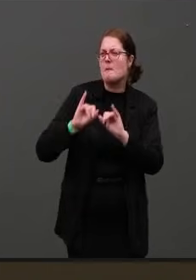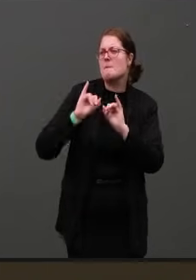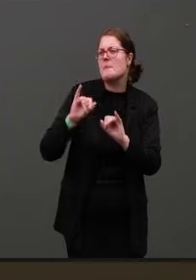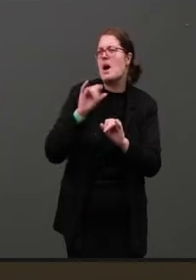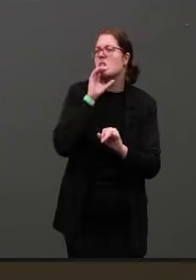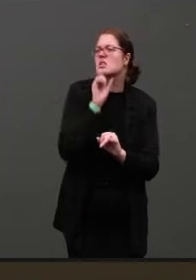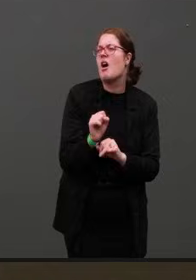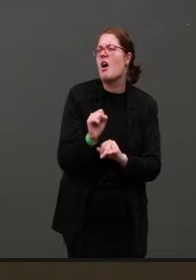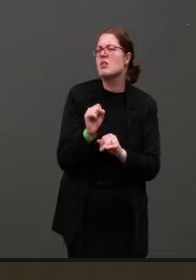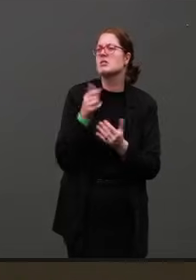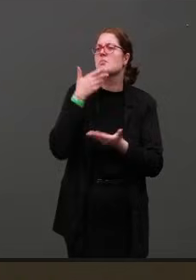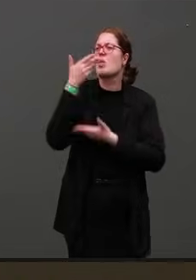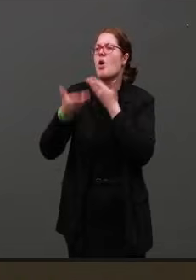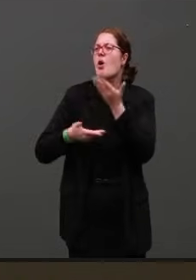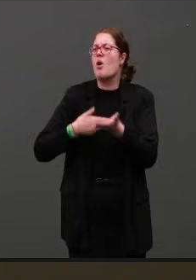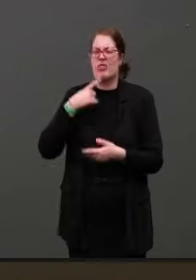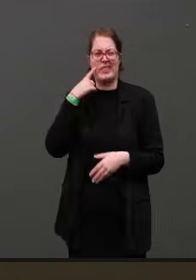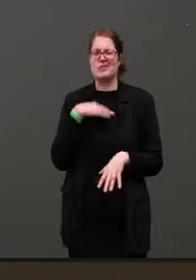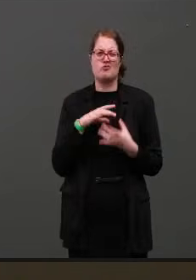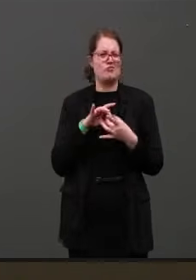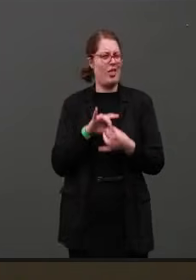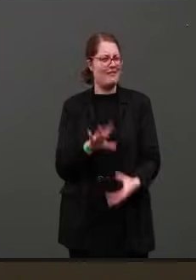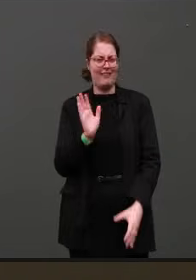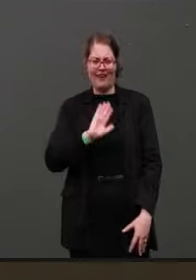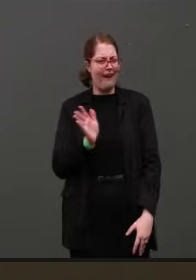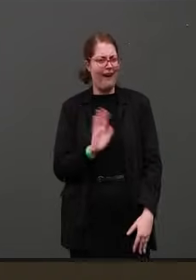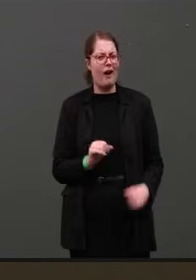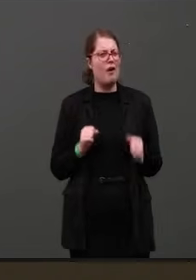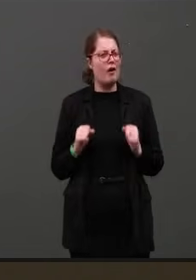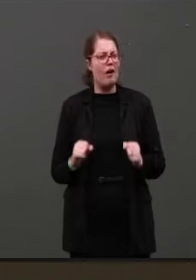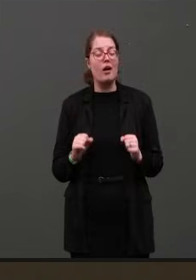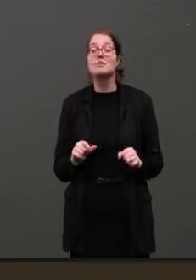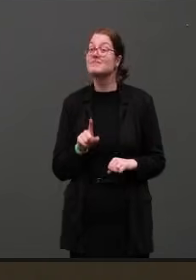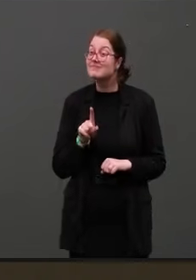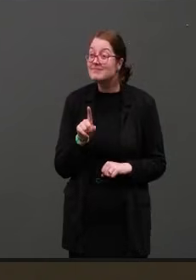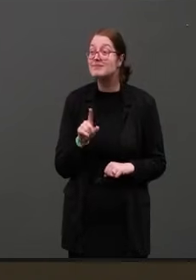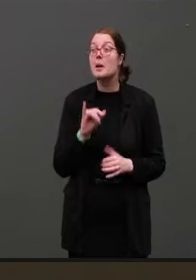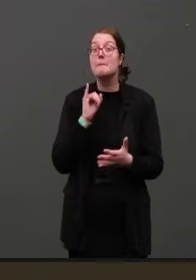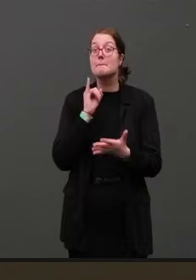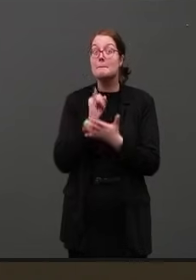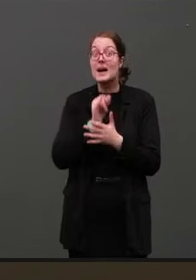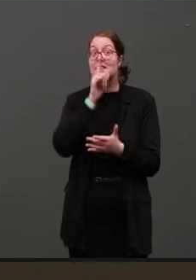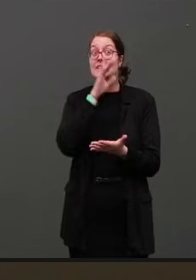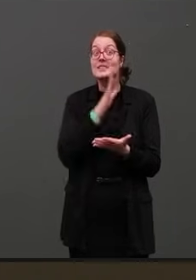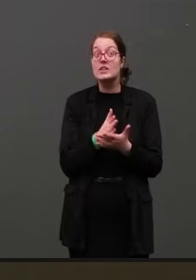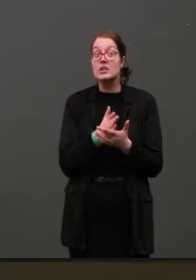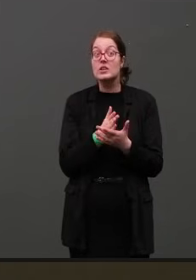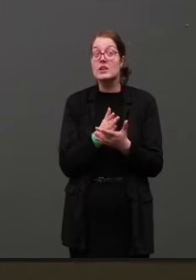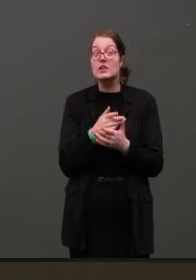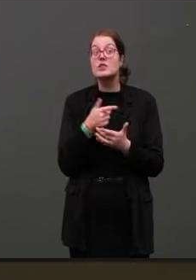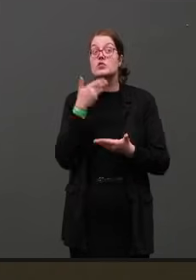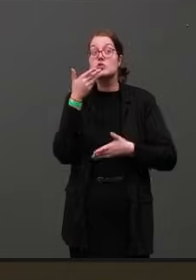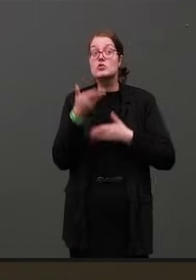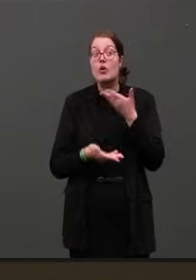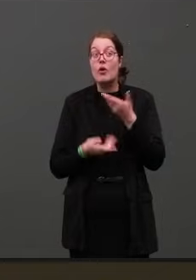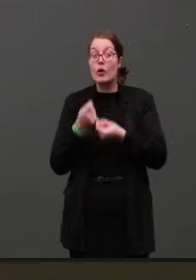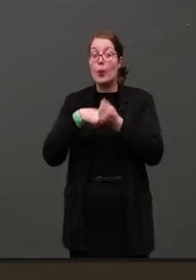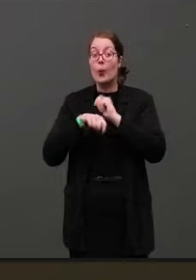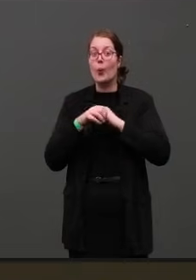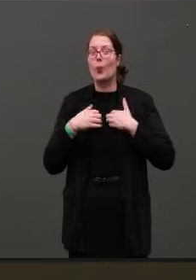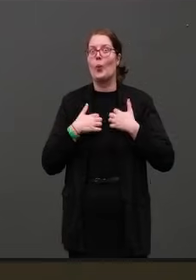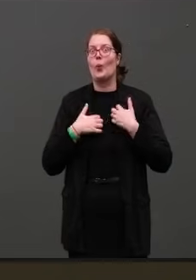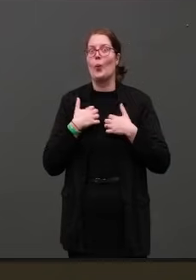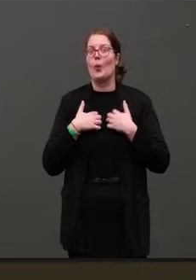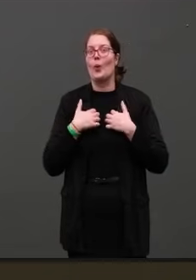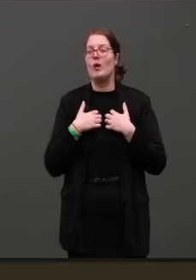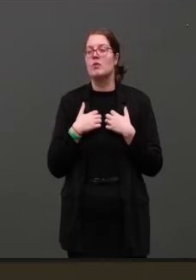think that this doesn't apply to you. But it does, because bad decisions are what make a story interesting. If everyone made the